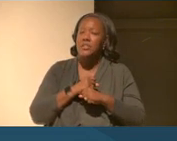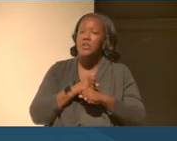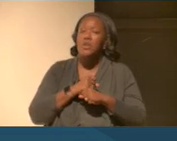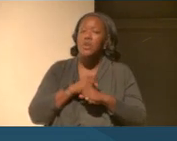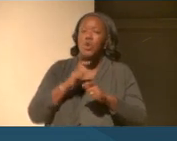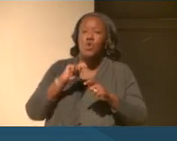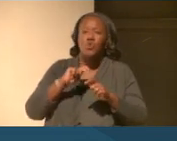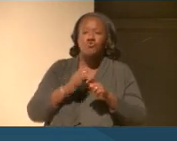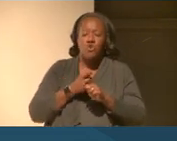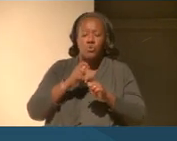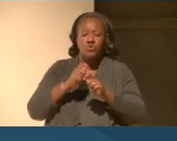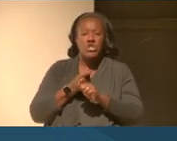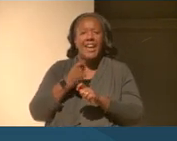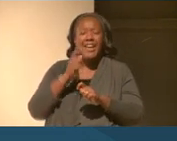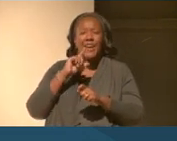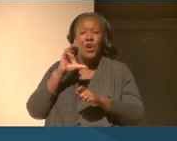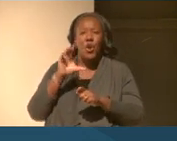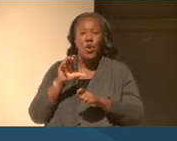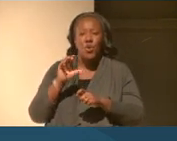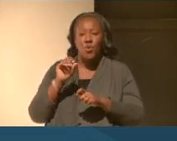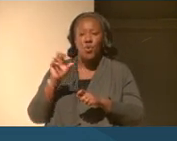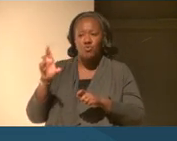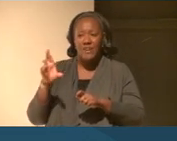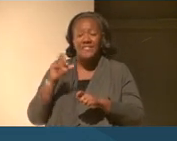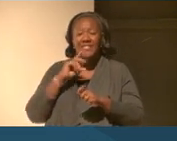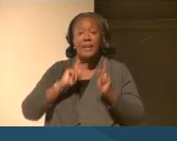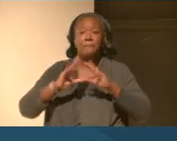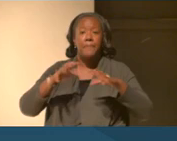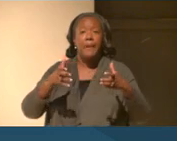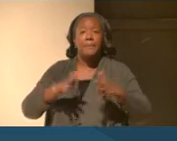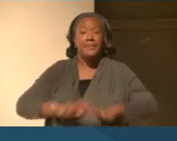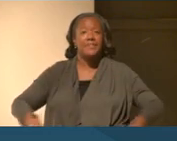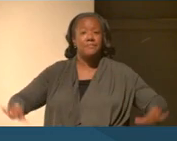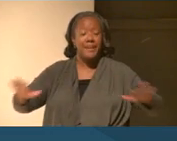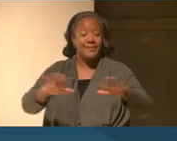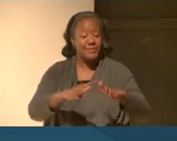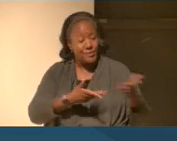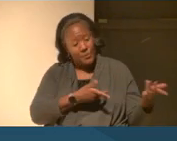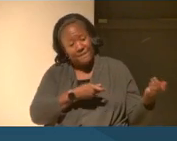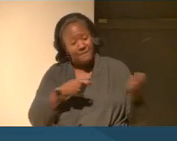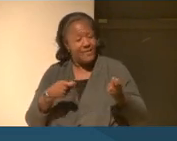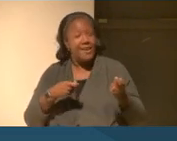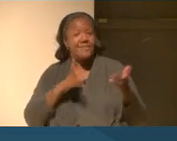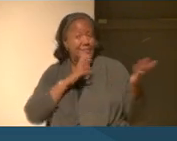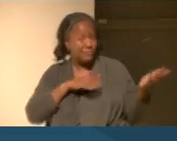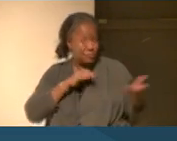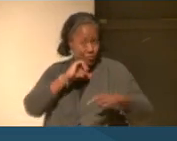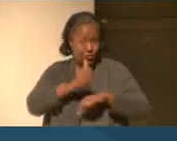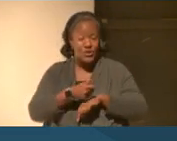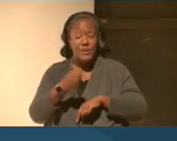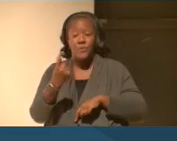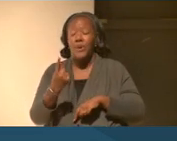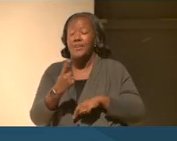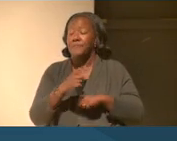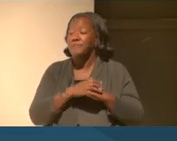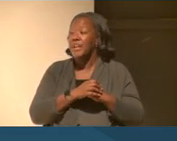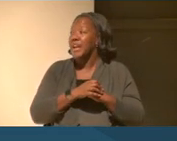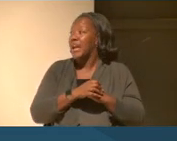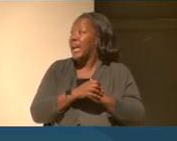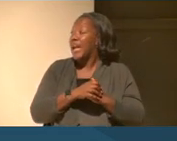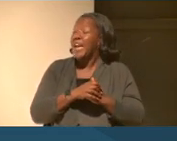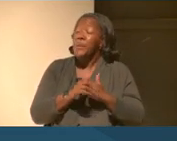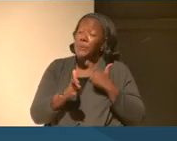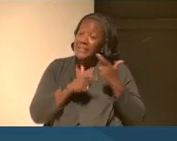crocheted coral reefs in various public spaces. So we invited them to create the hyperbolic crochet coral reef at the Natural History Museum. It was a big